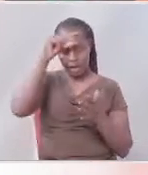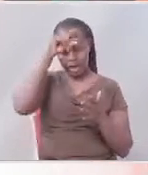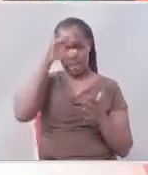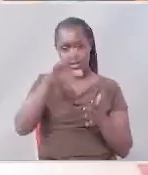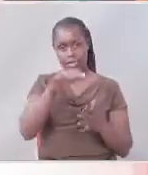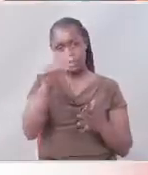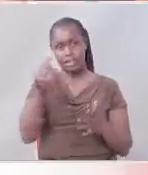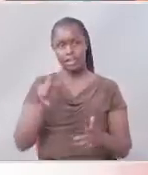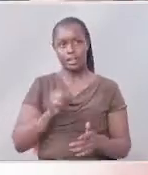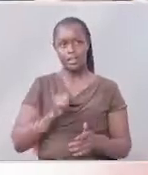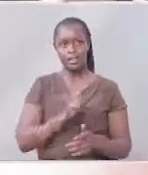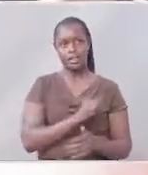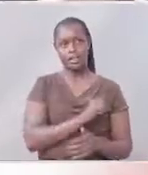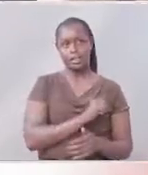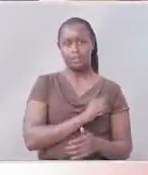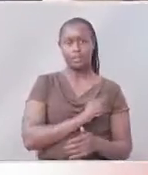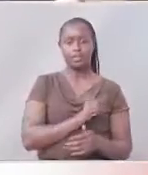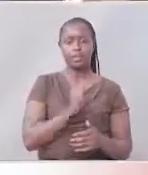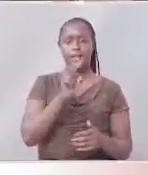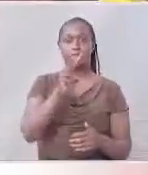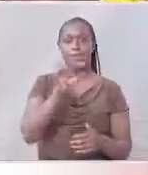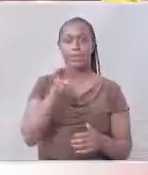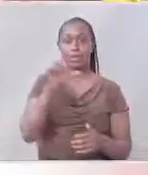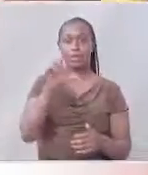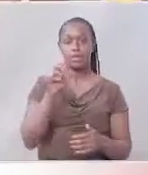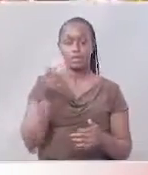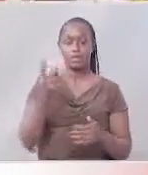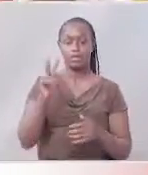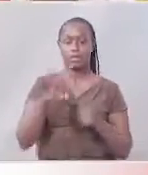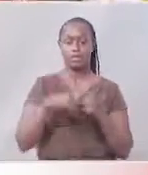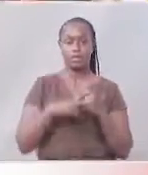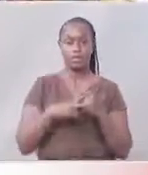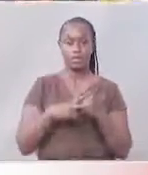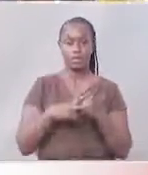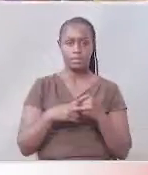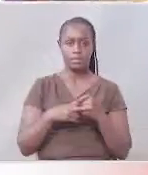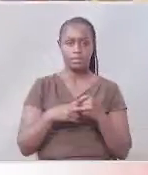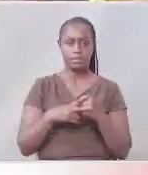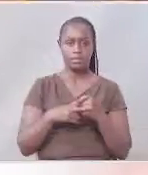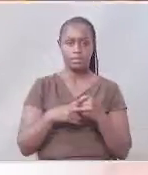mwingine akue senator. Violet Auma, TV 47, Kakamega.